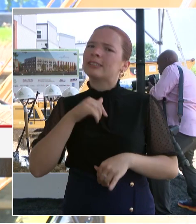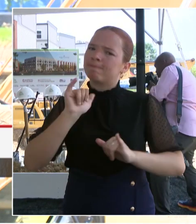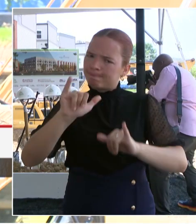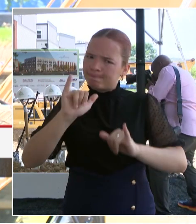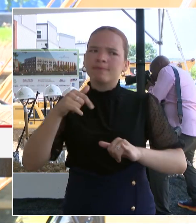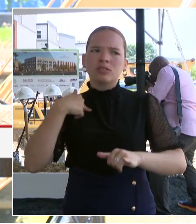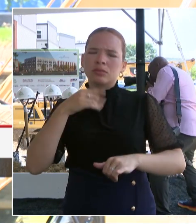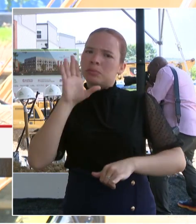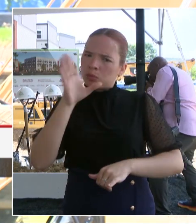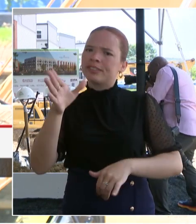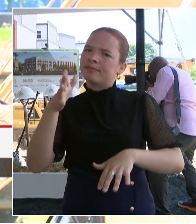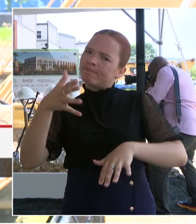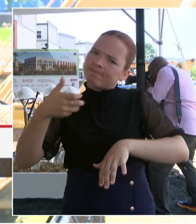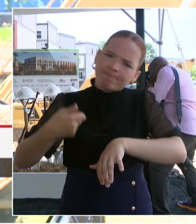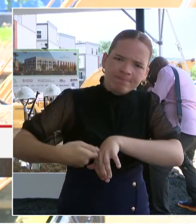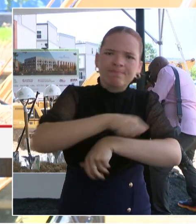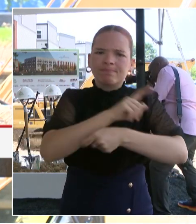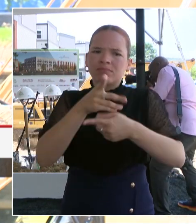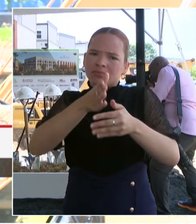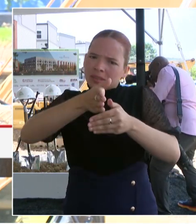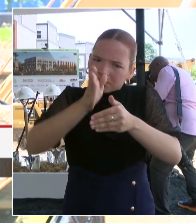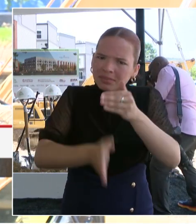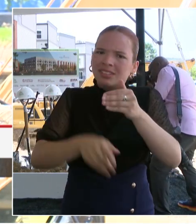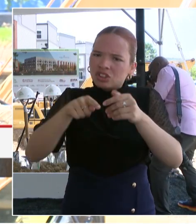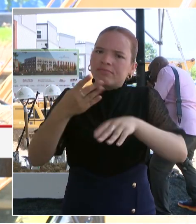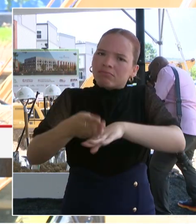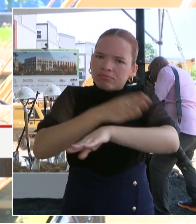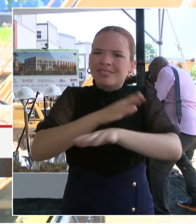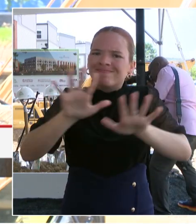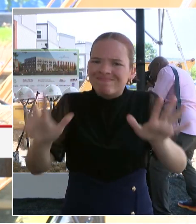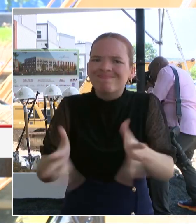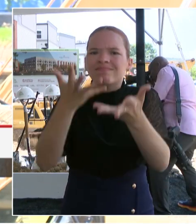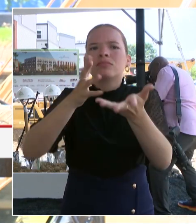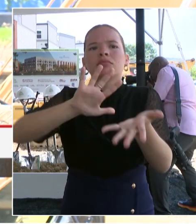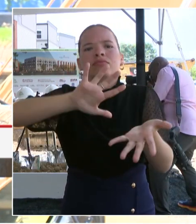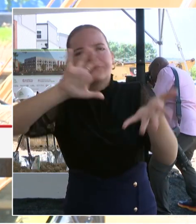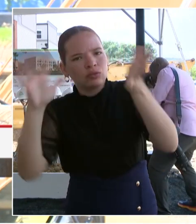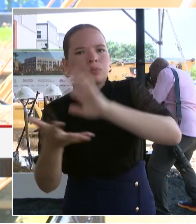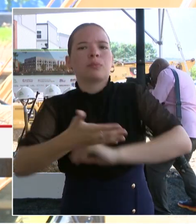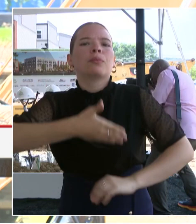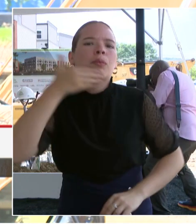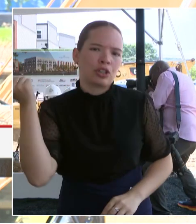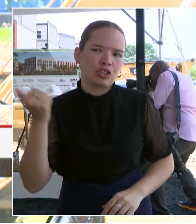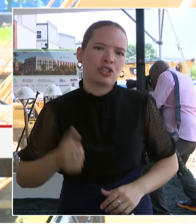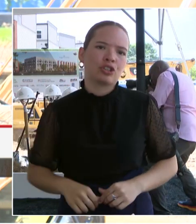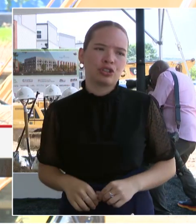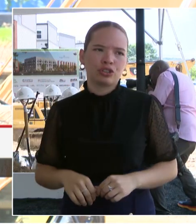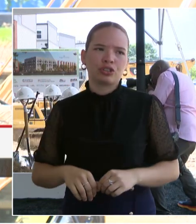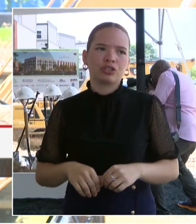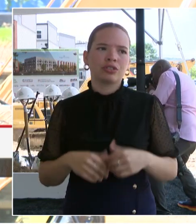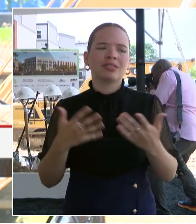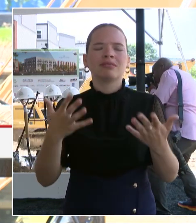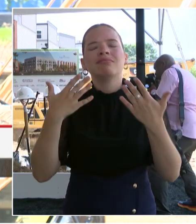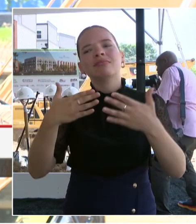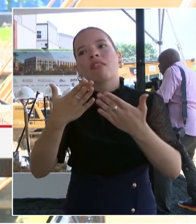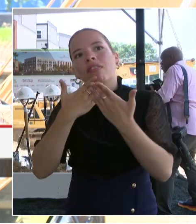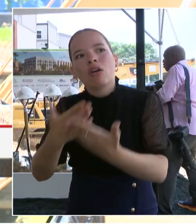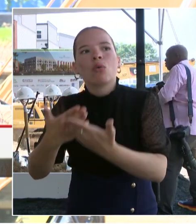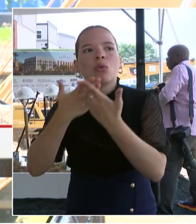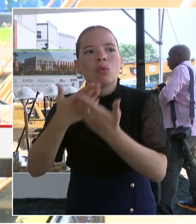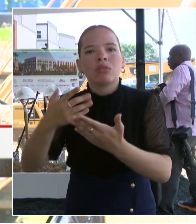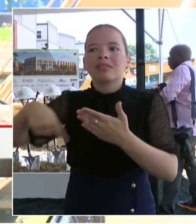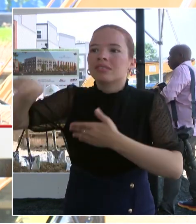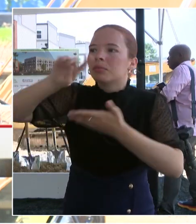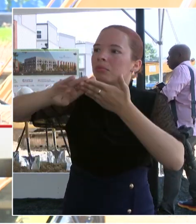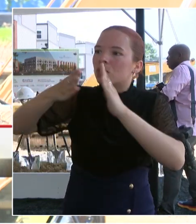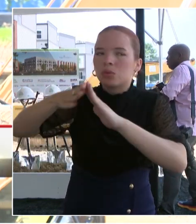bought my home here in 2000. I'm grateful to Riggs Park neighbors who have been my first